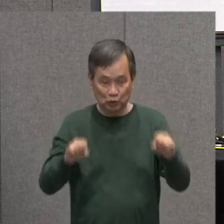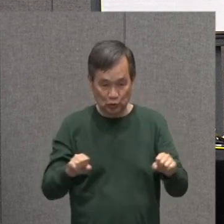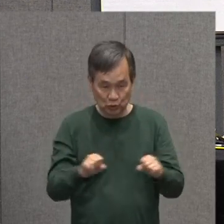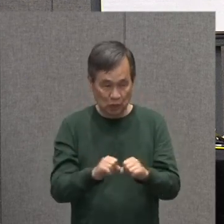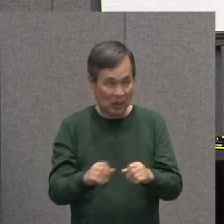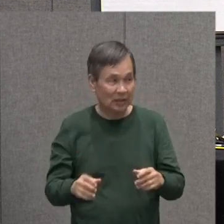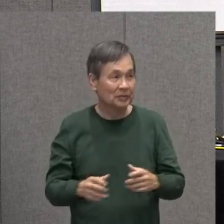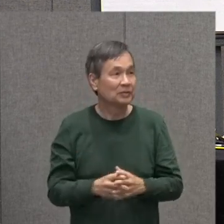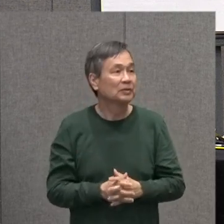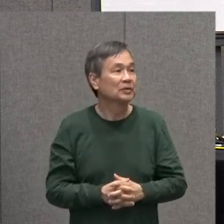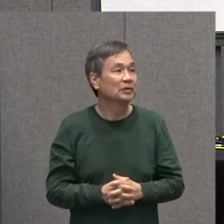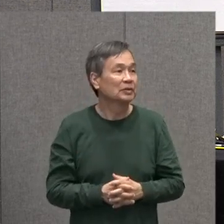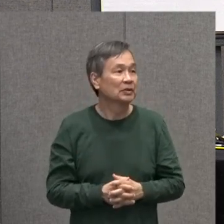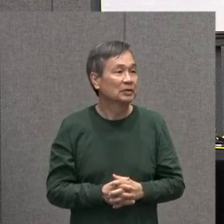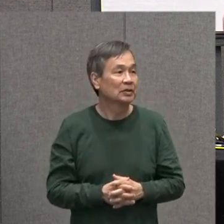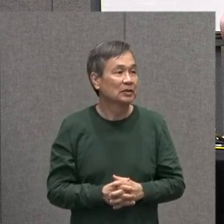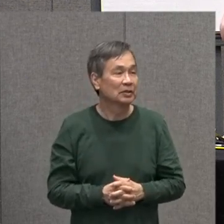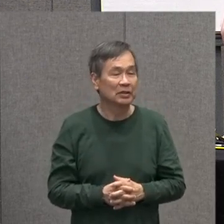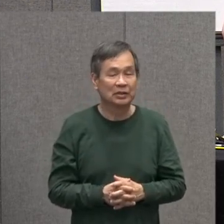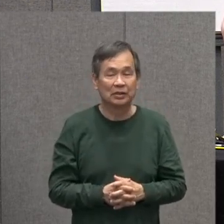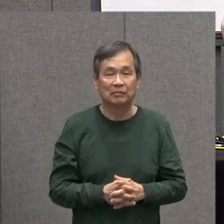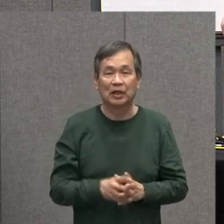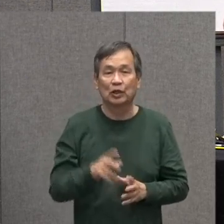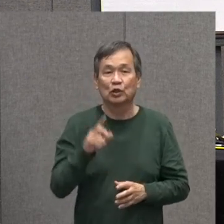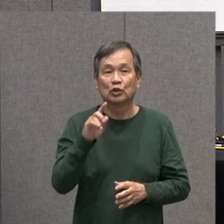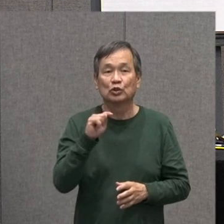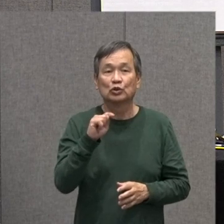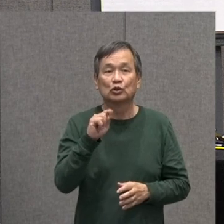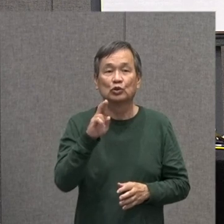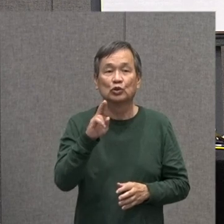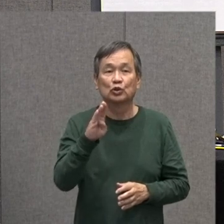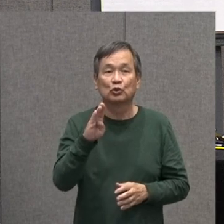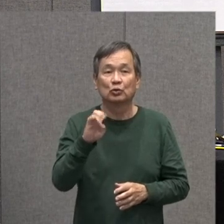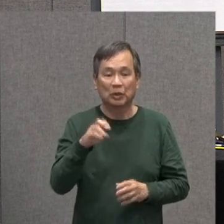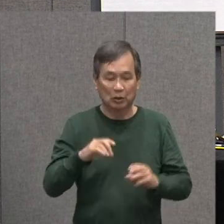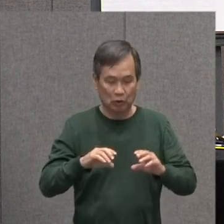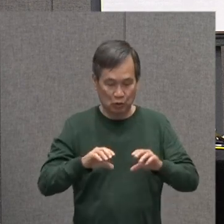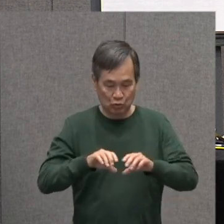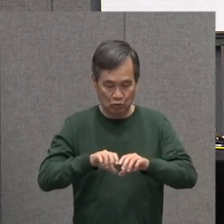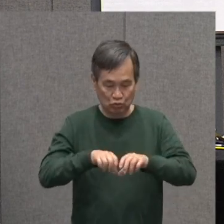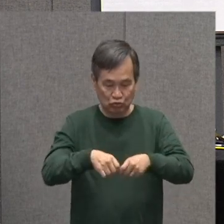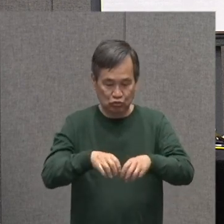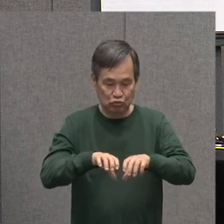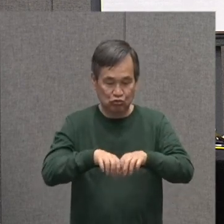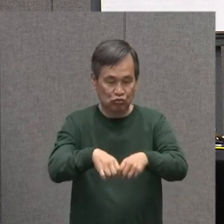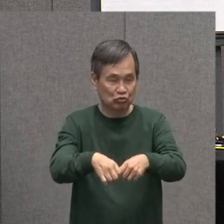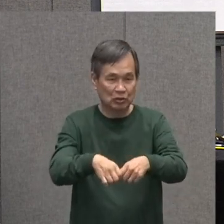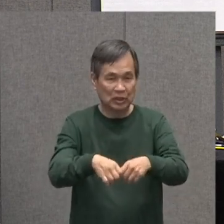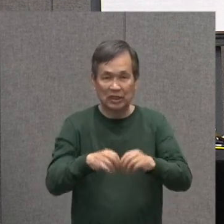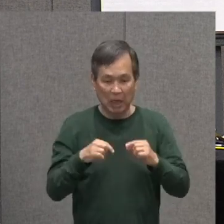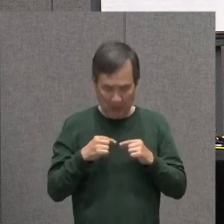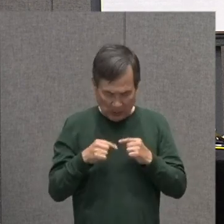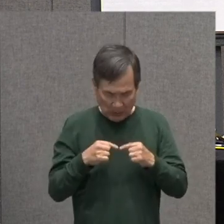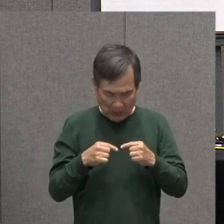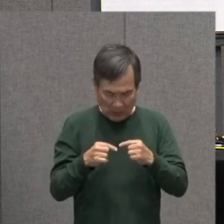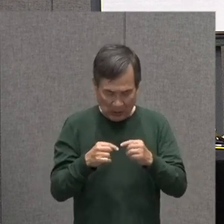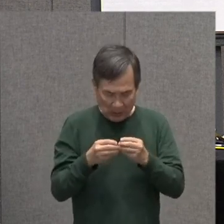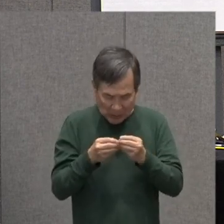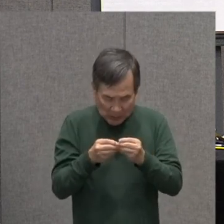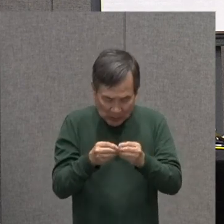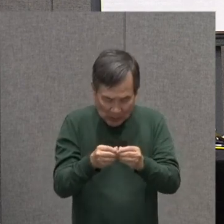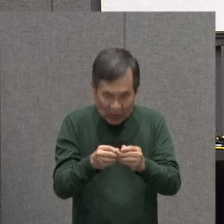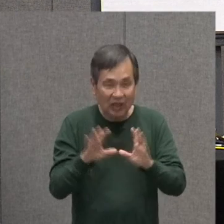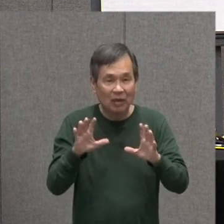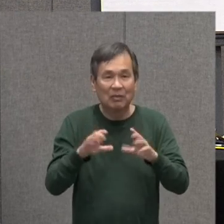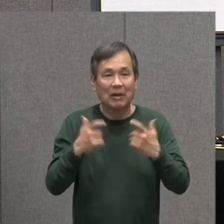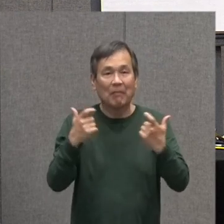and I sort of want to make a tube out of it. So this is going to be a big tube. Not like our little roll tubes. It's going to be a big